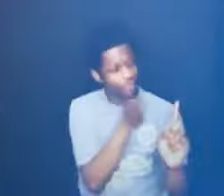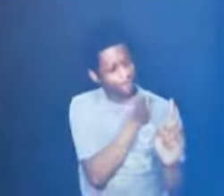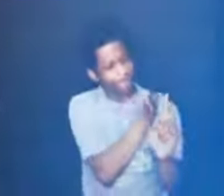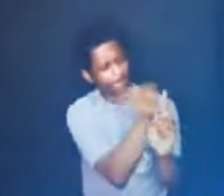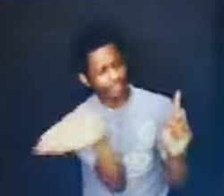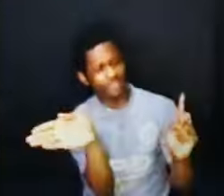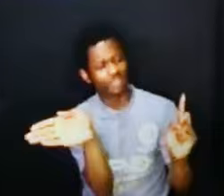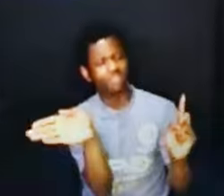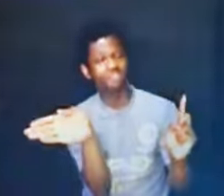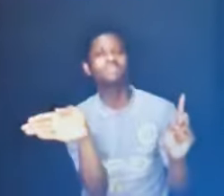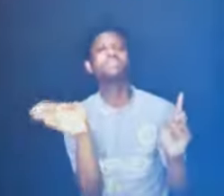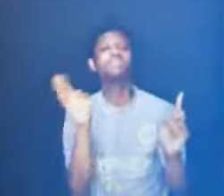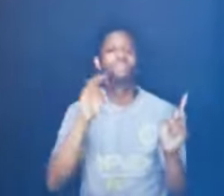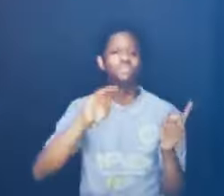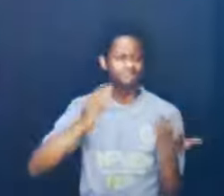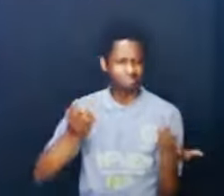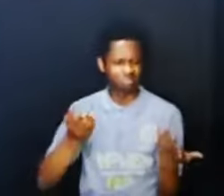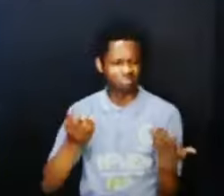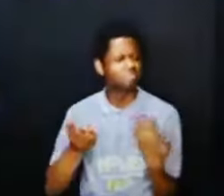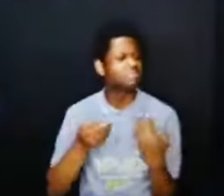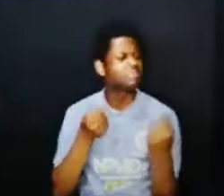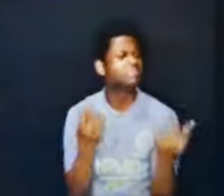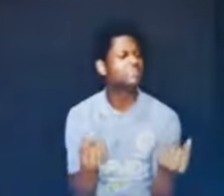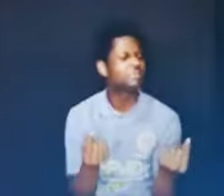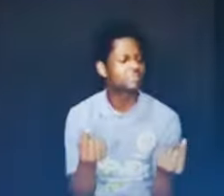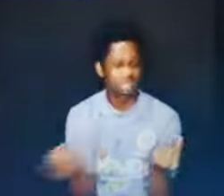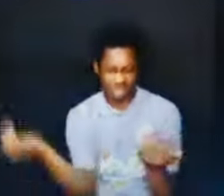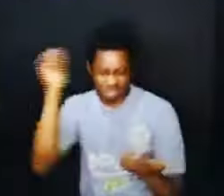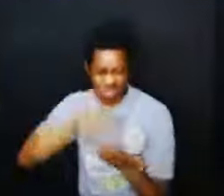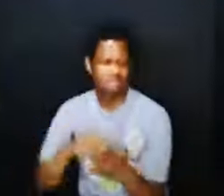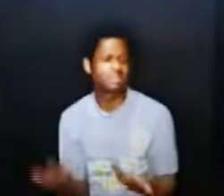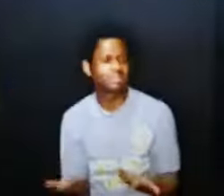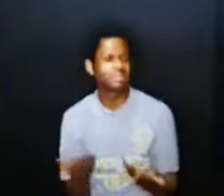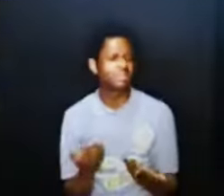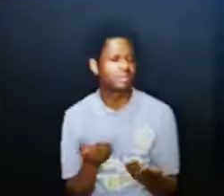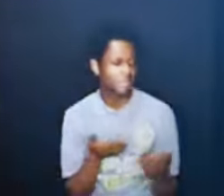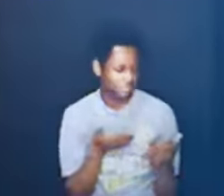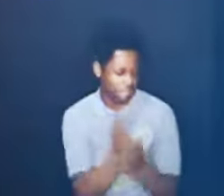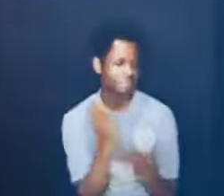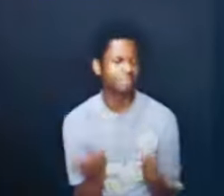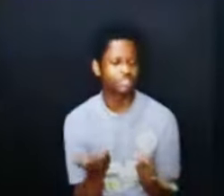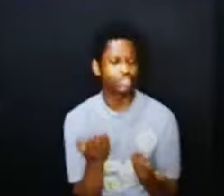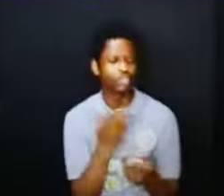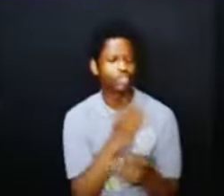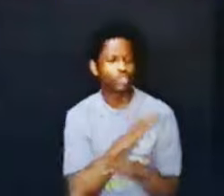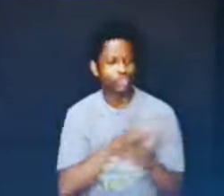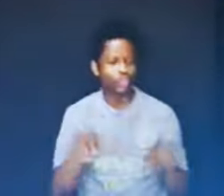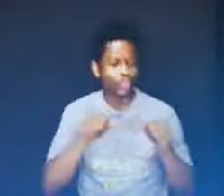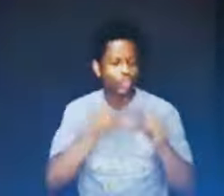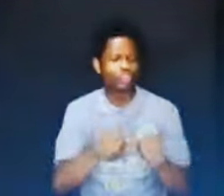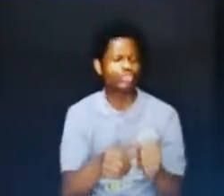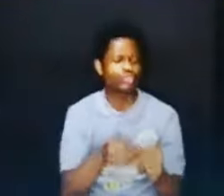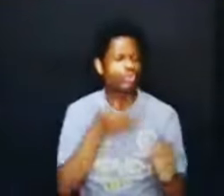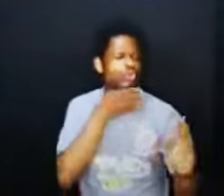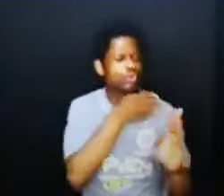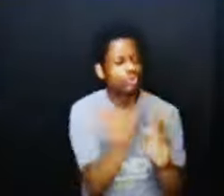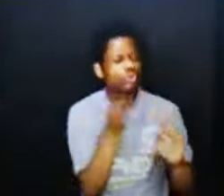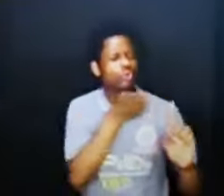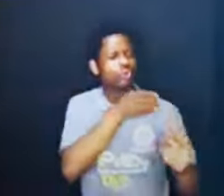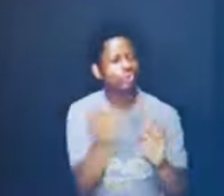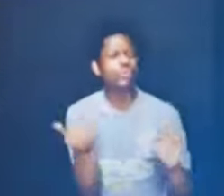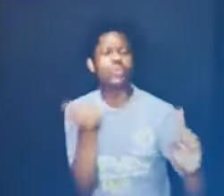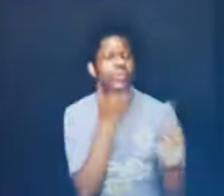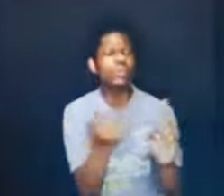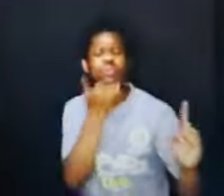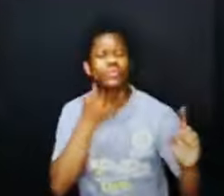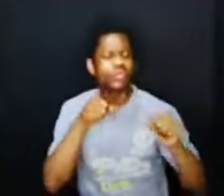mark, correct it. Don't keep missing the mark. Because God's seed